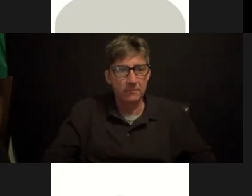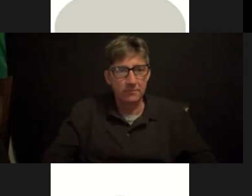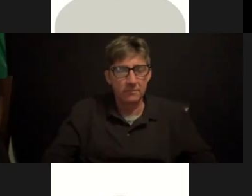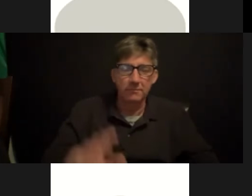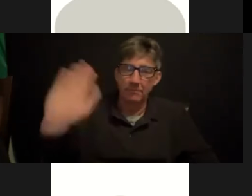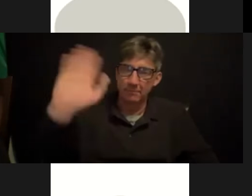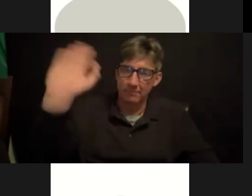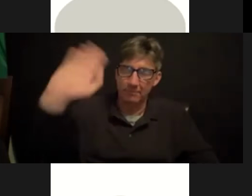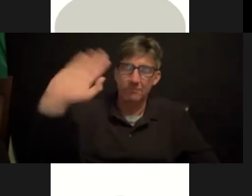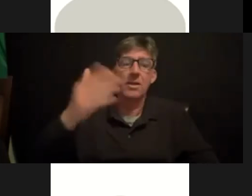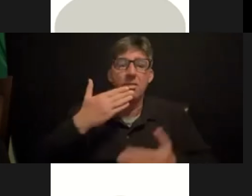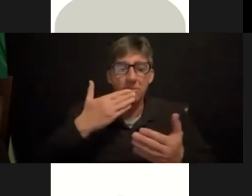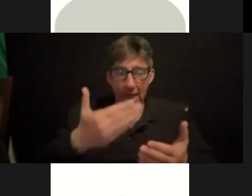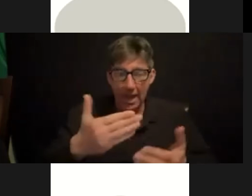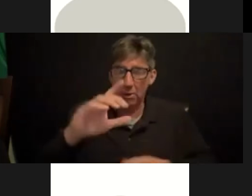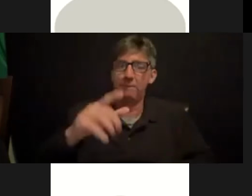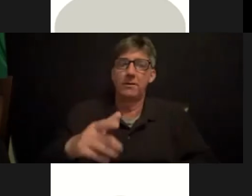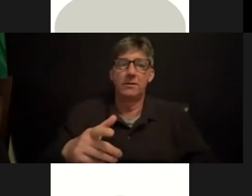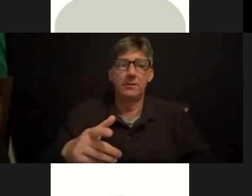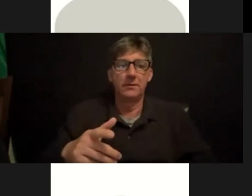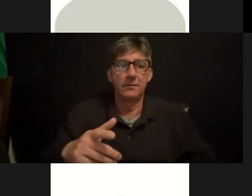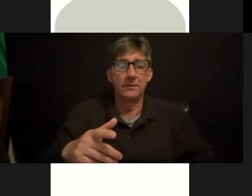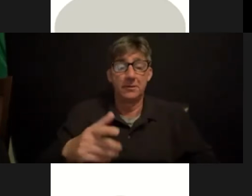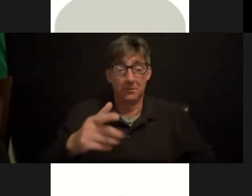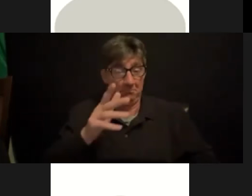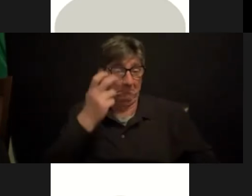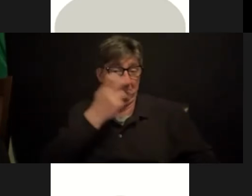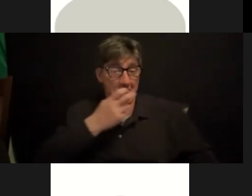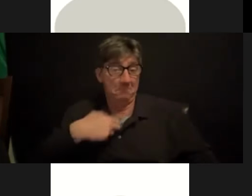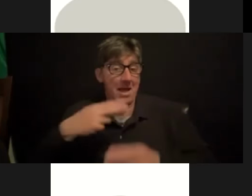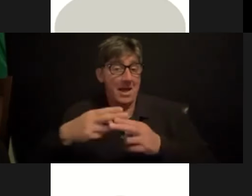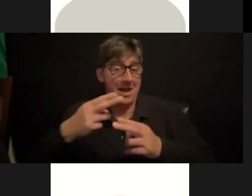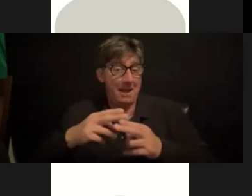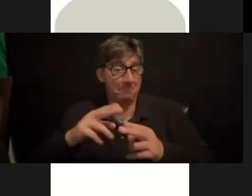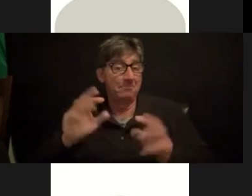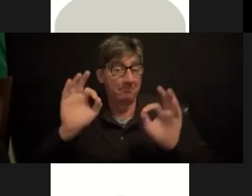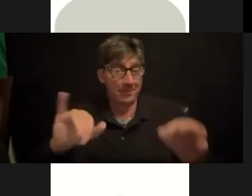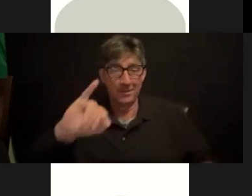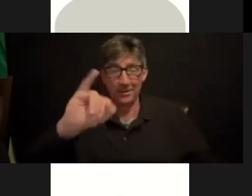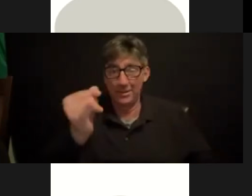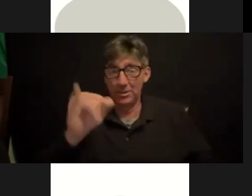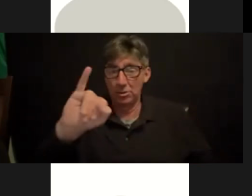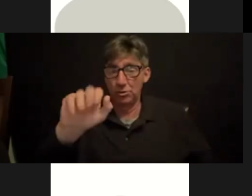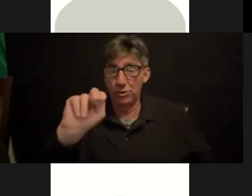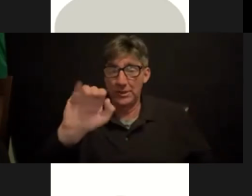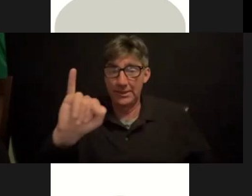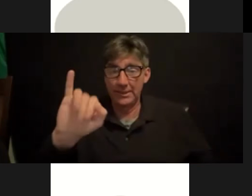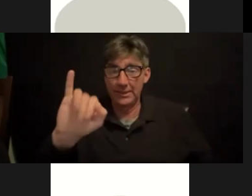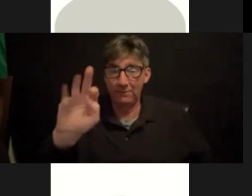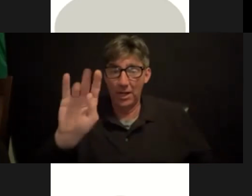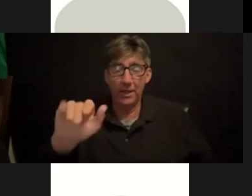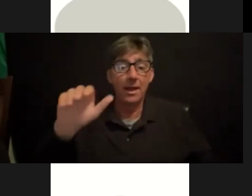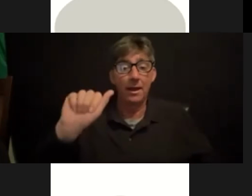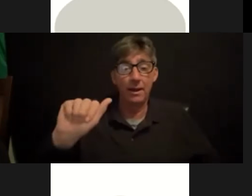Hello. Hi, thank you very much. Amazing, you said my name correctly. Yes, I'm Ginny Fairley. I'm the Americans with Disabilities